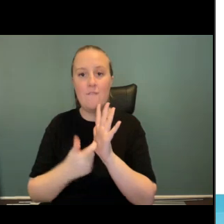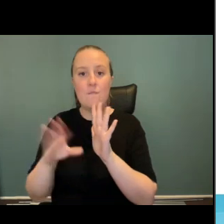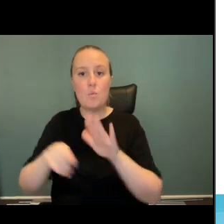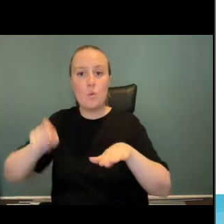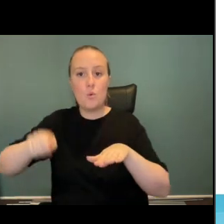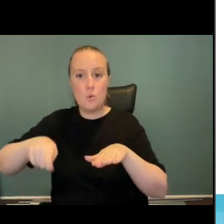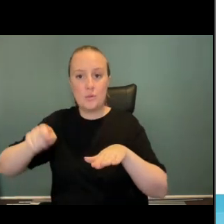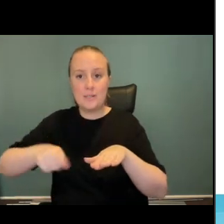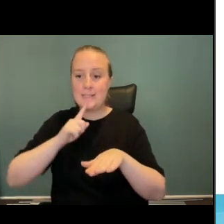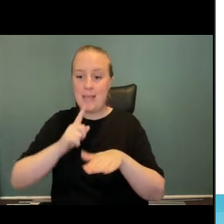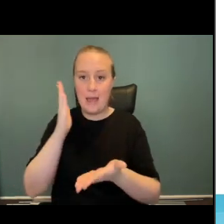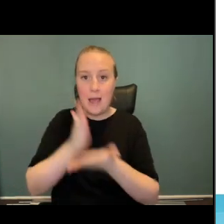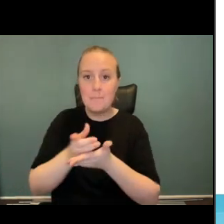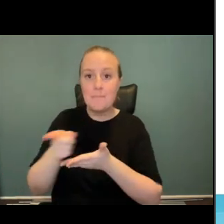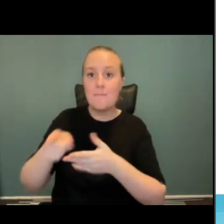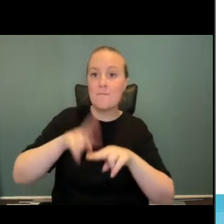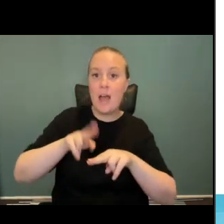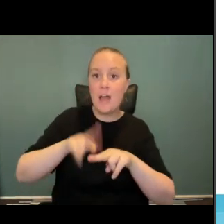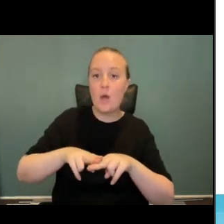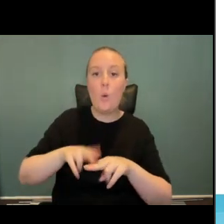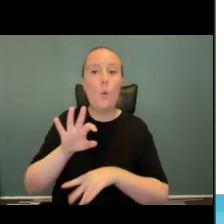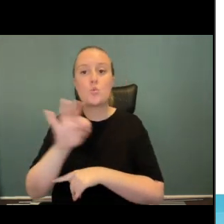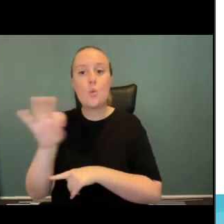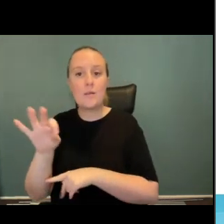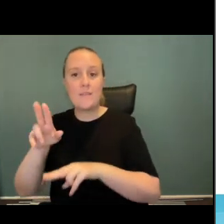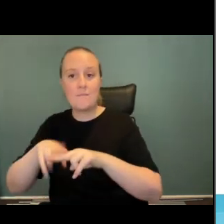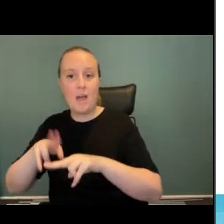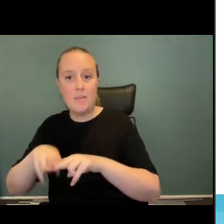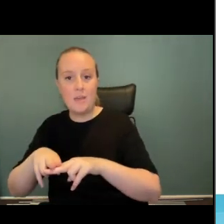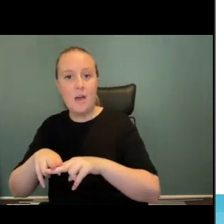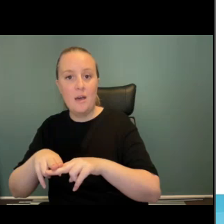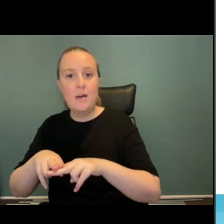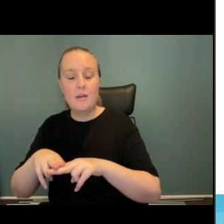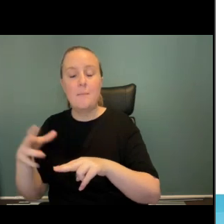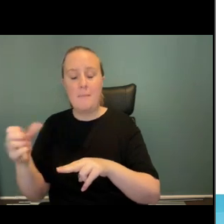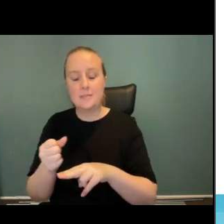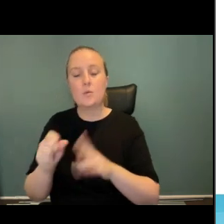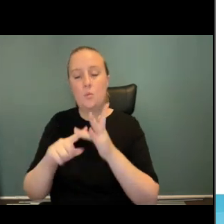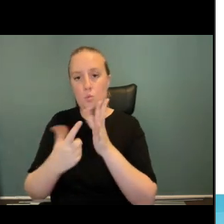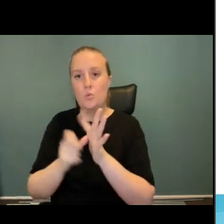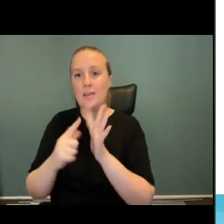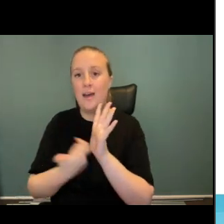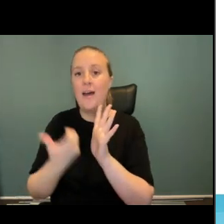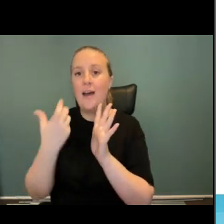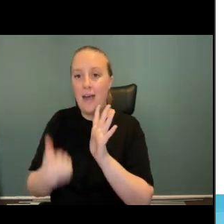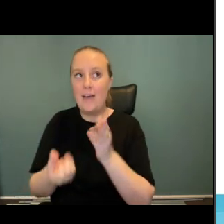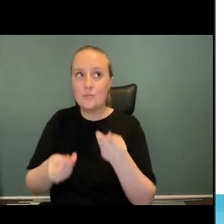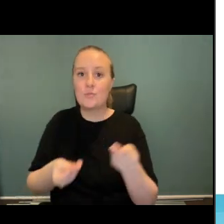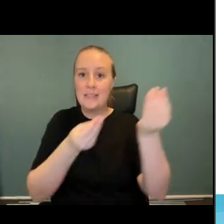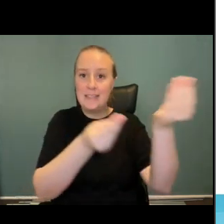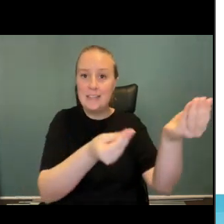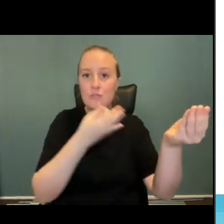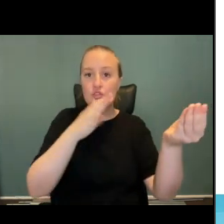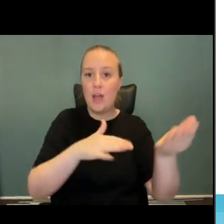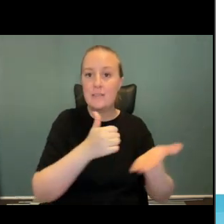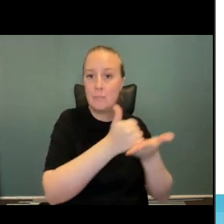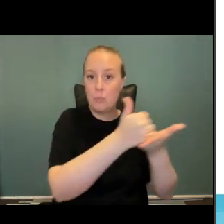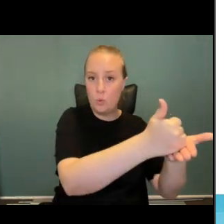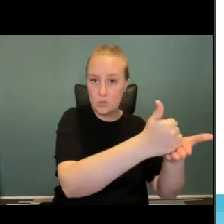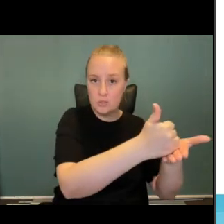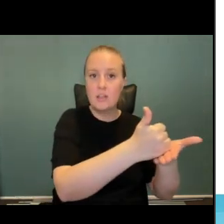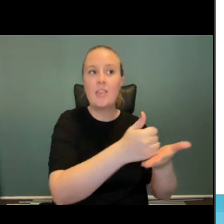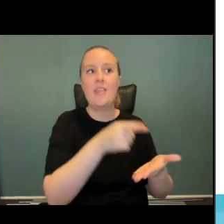support agency to stop stop collecting child support. So a DNA test alone is not going to